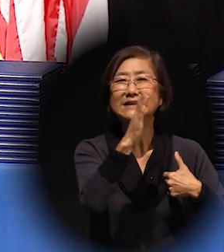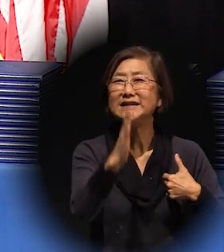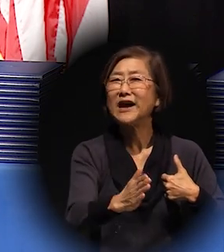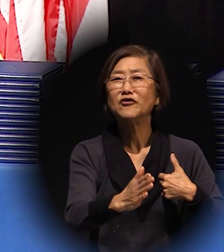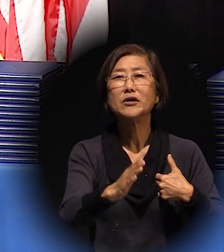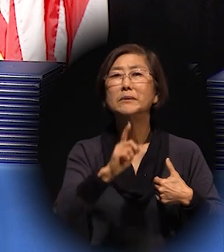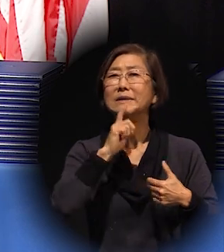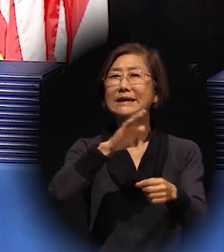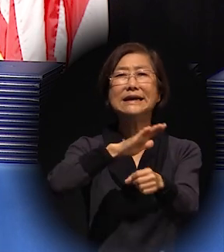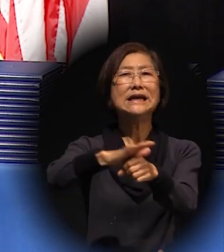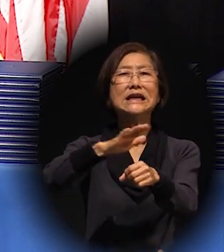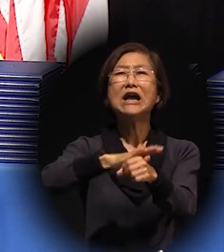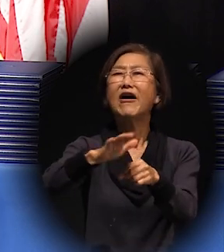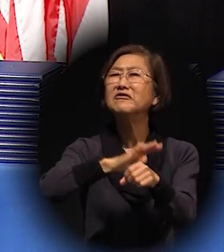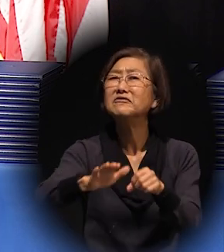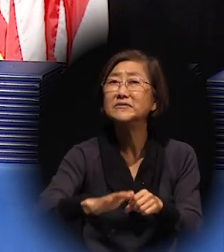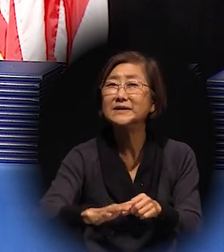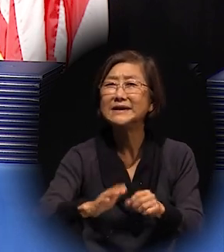never be enough.